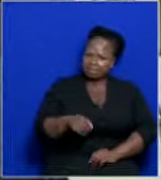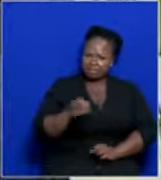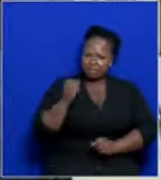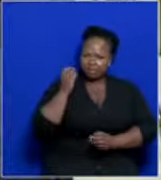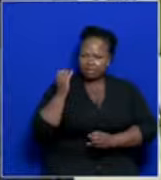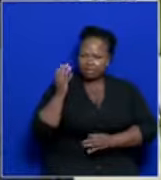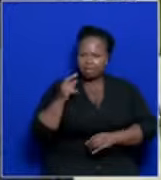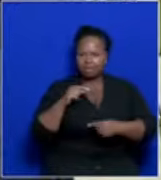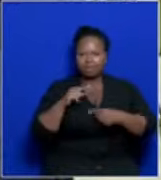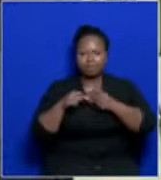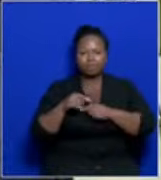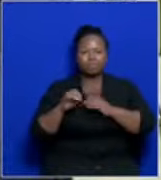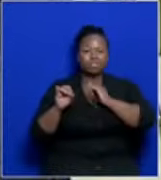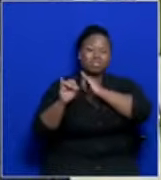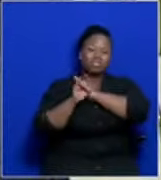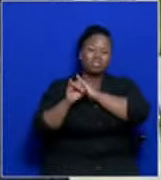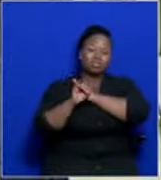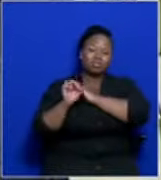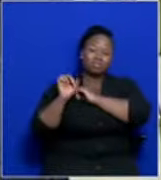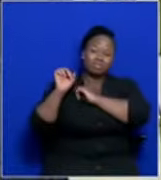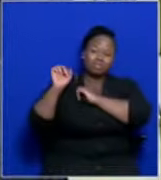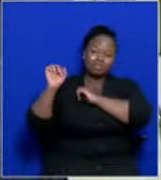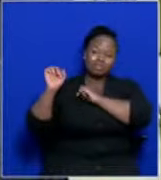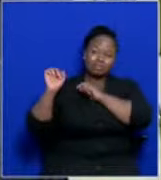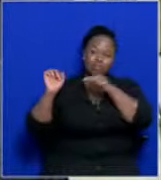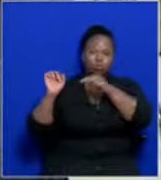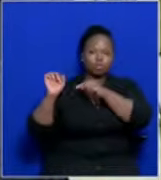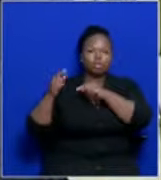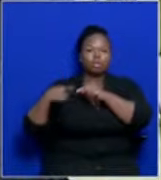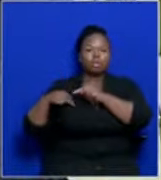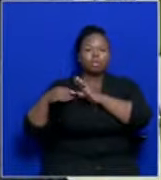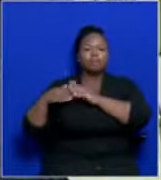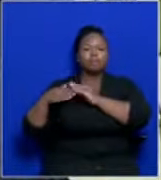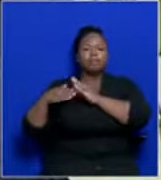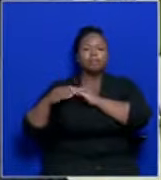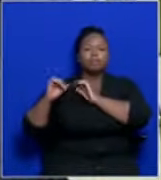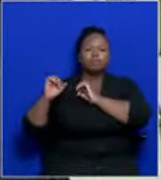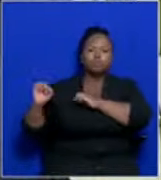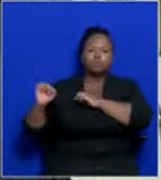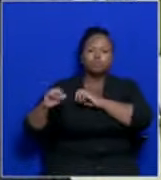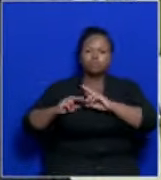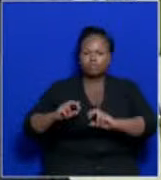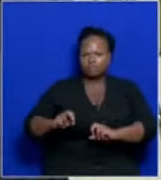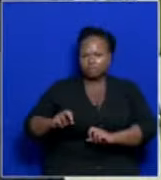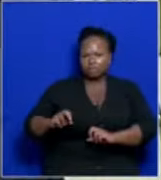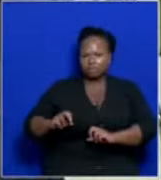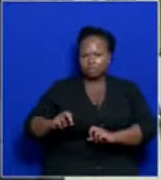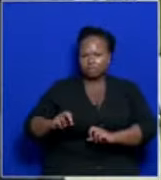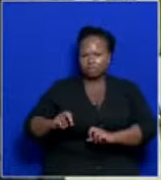institution whose members are under investigation, as such